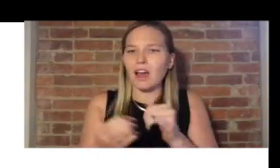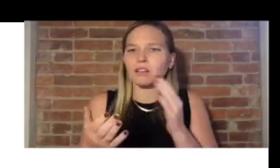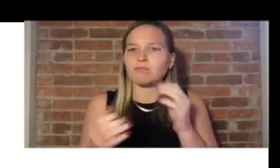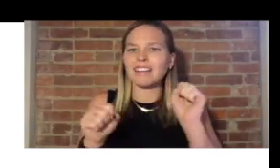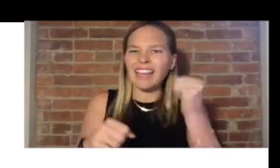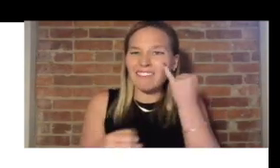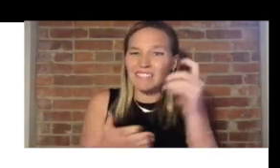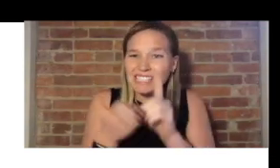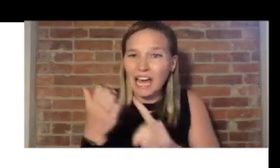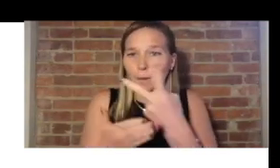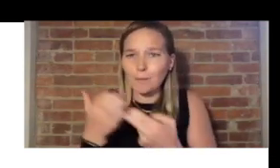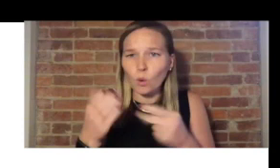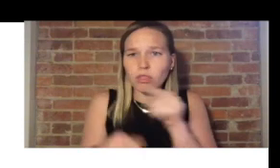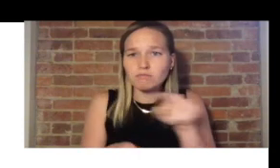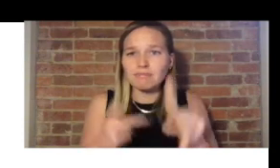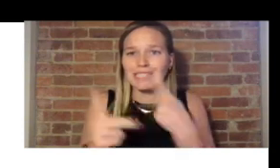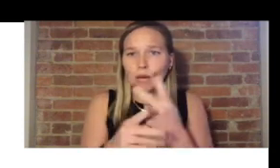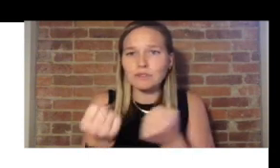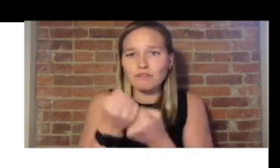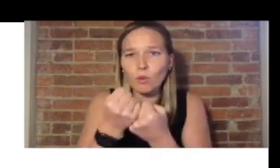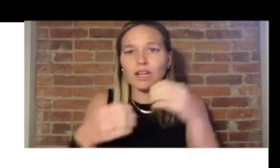also for long-term memory.